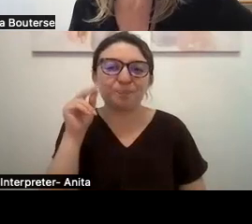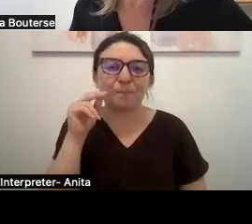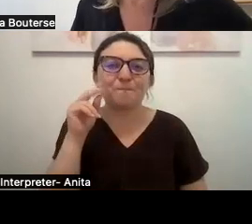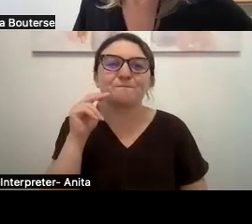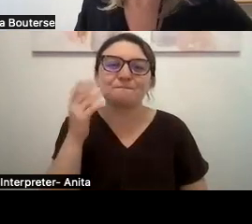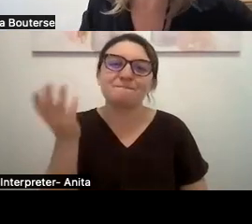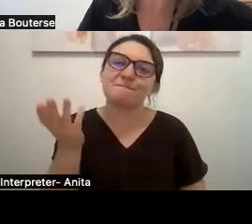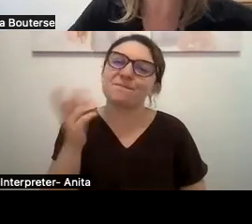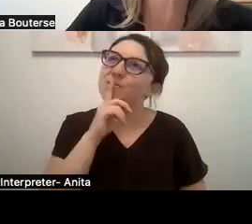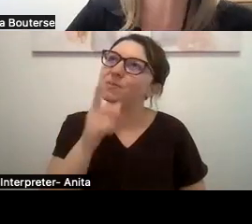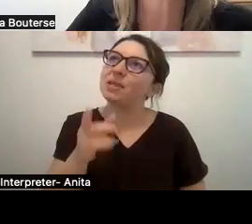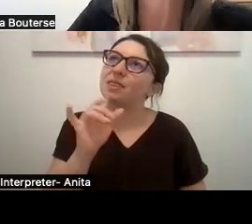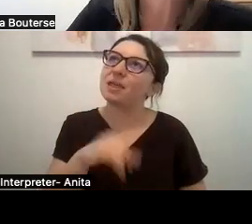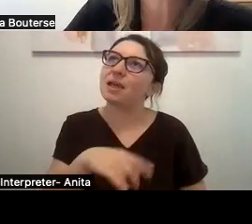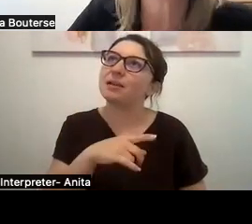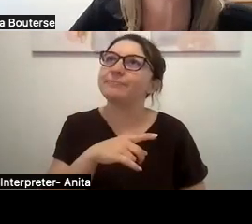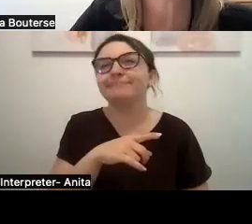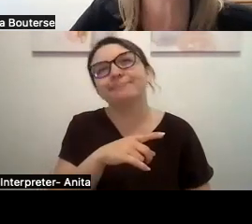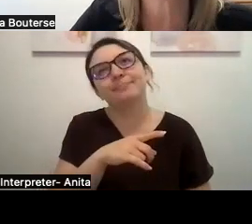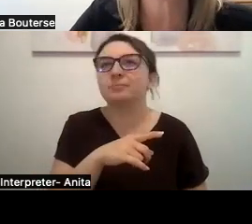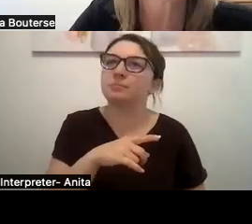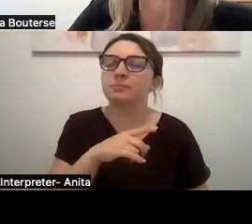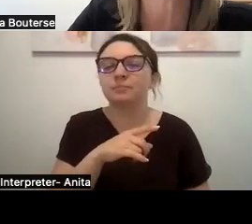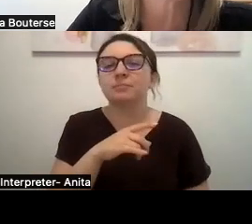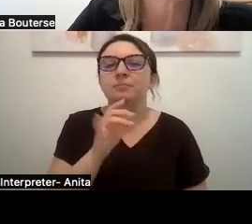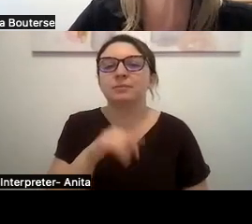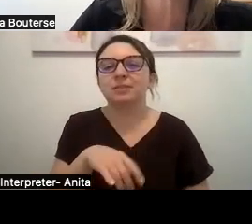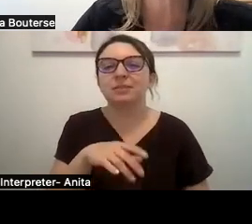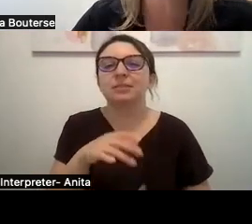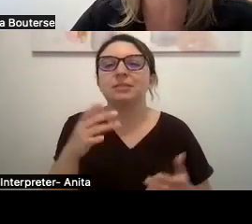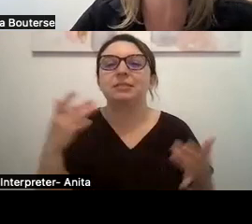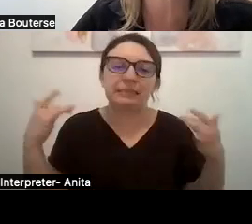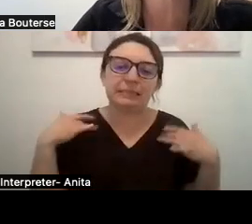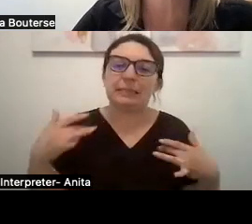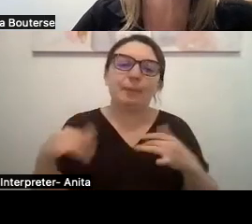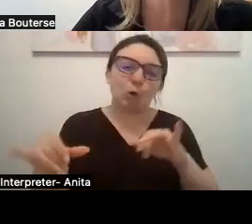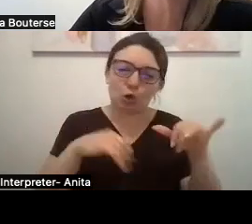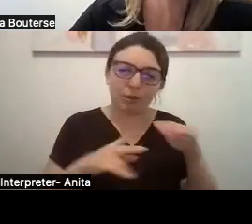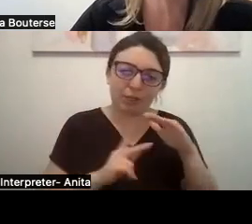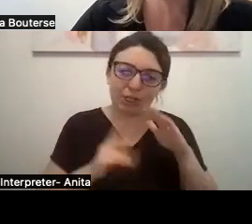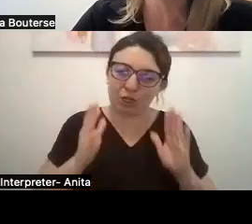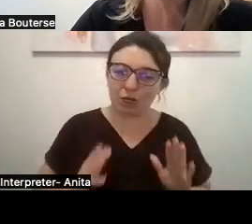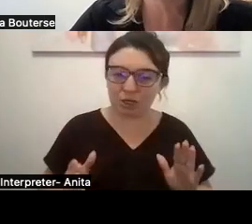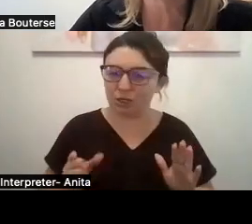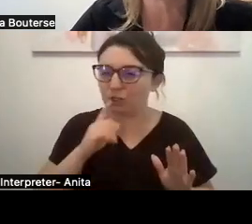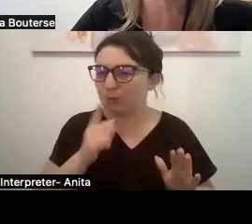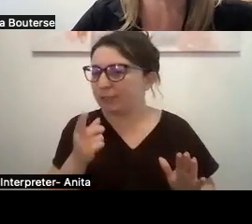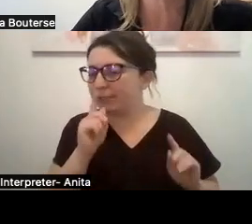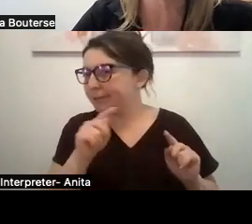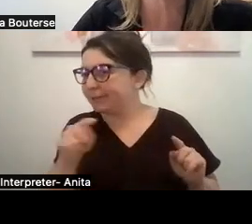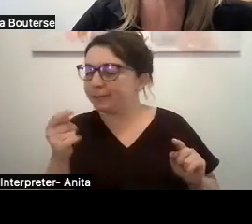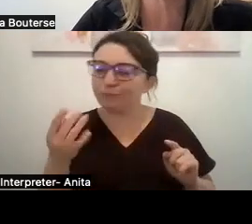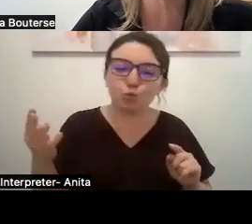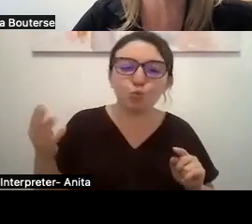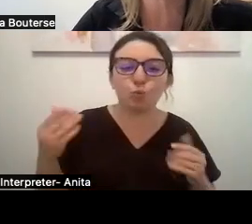not that is actually just a typical kindergartner is what we are describing. It's very few and far between that